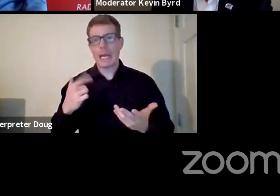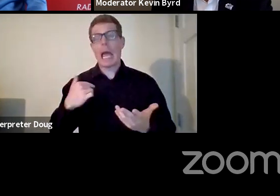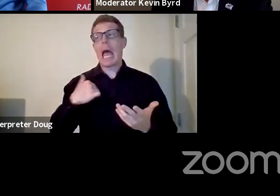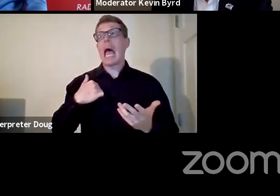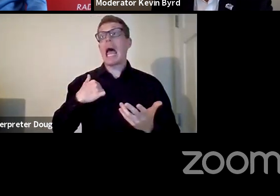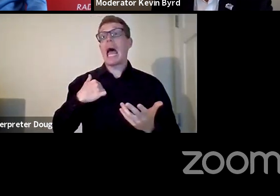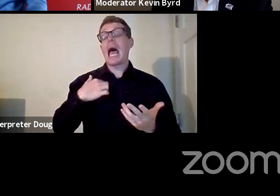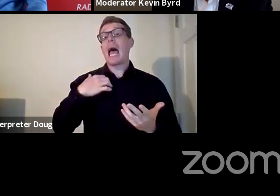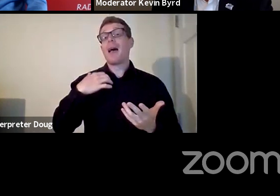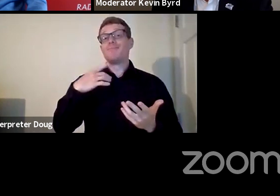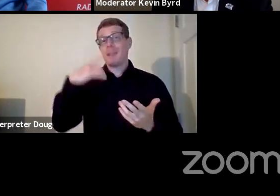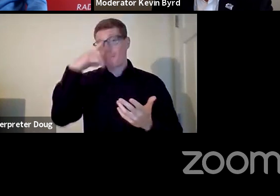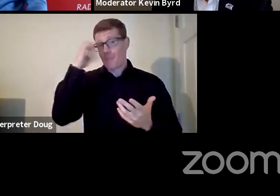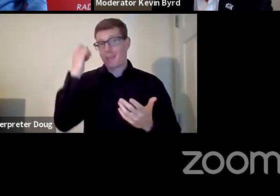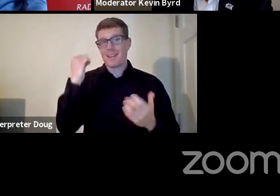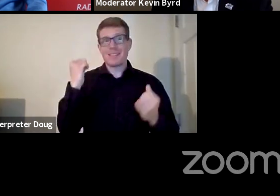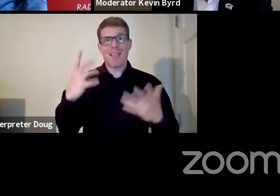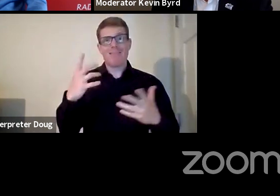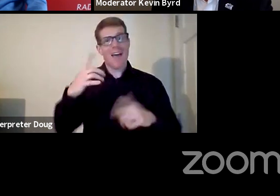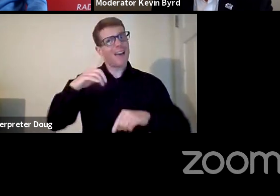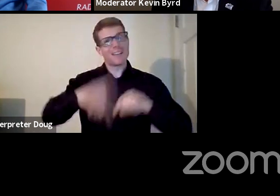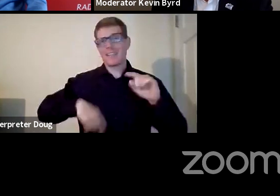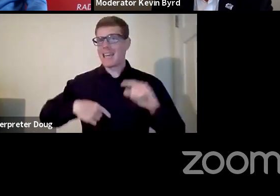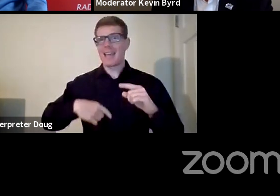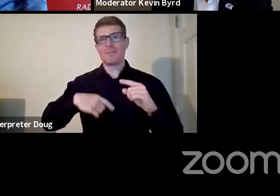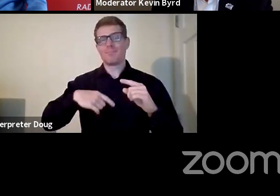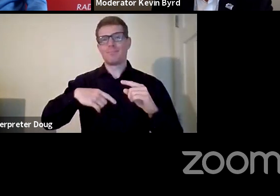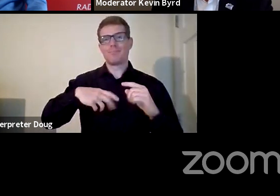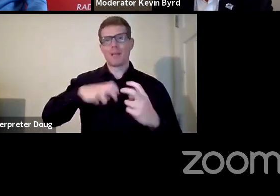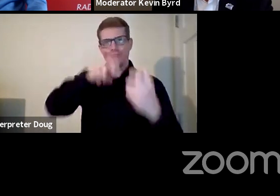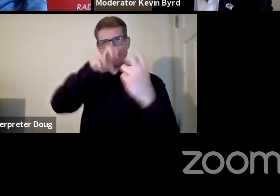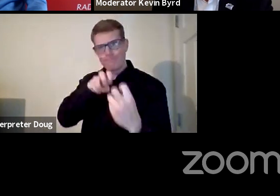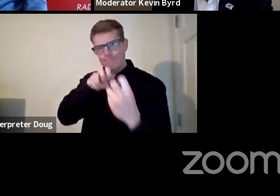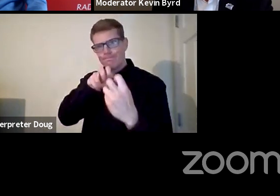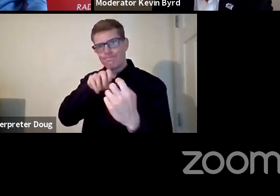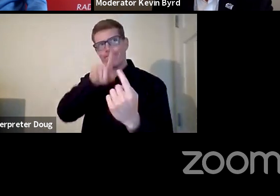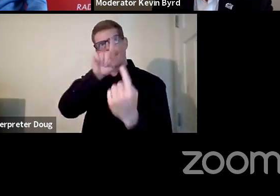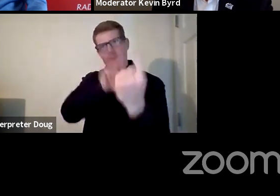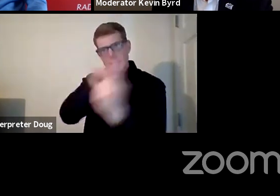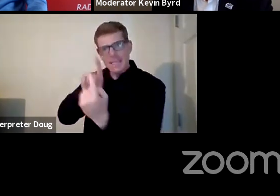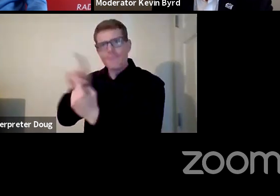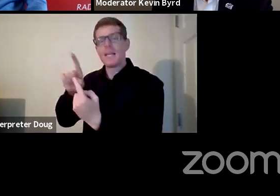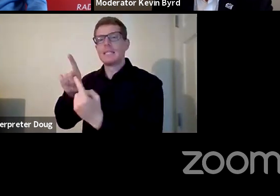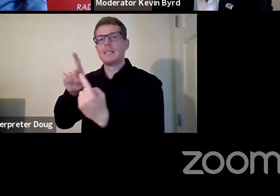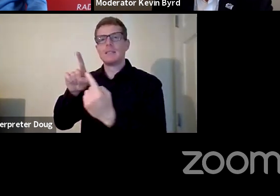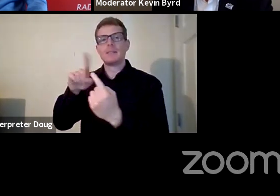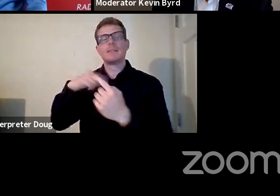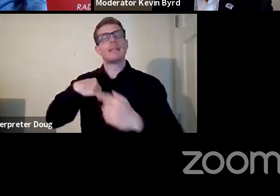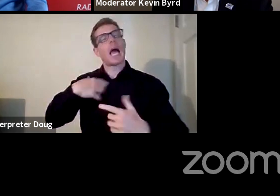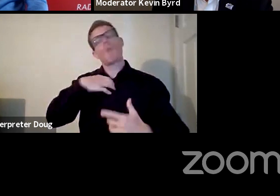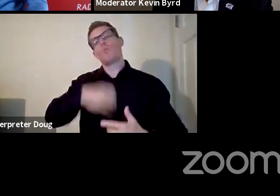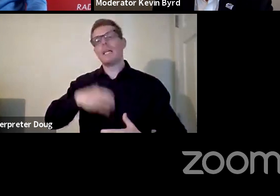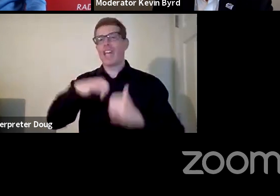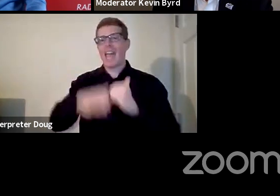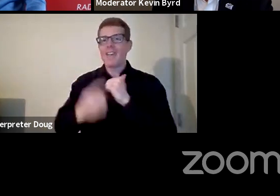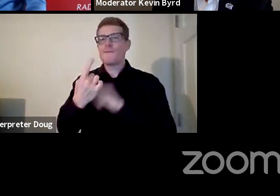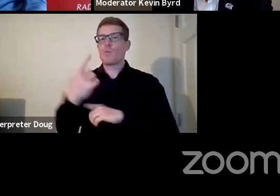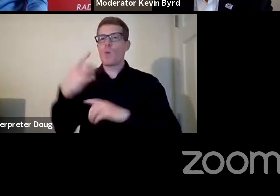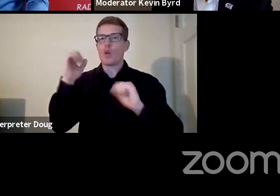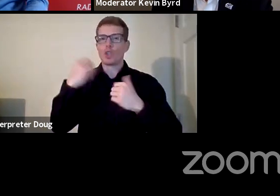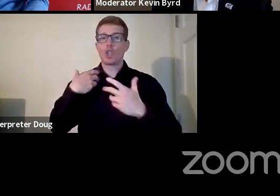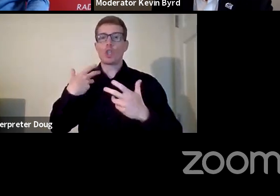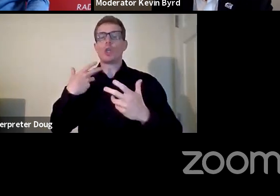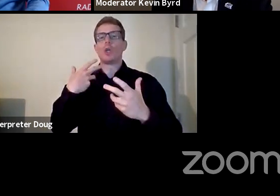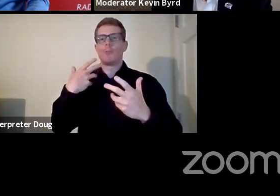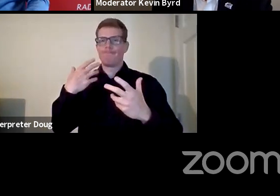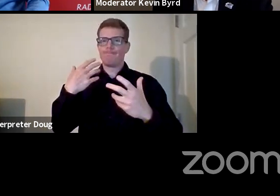face-to-face right now, you know, I wish everybody could hear everything all at the same time, because